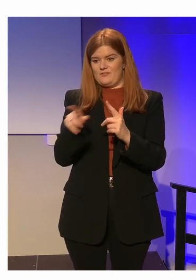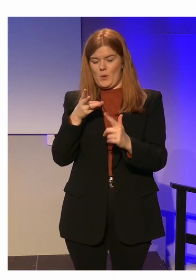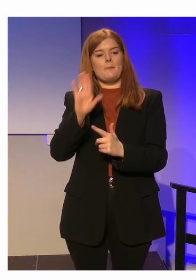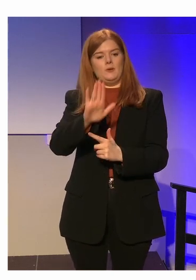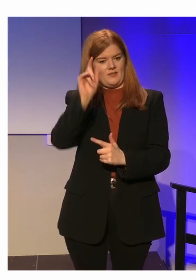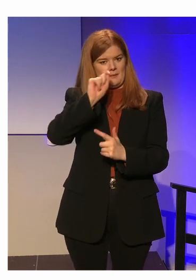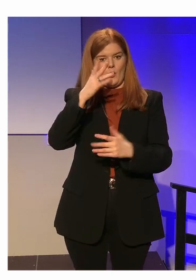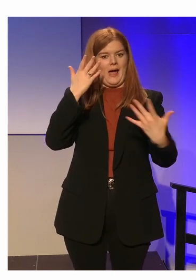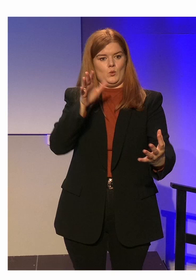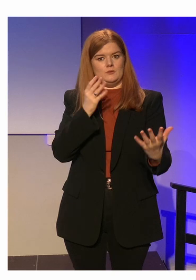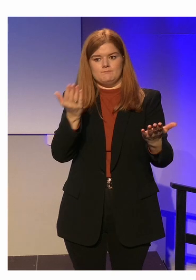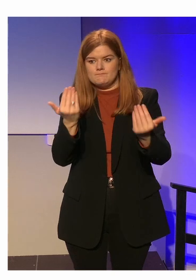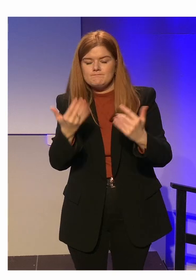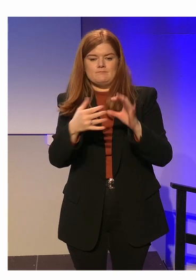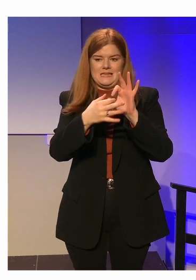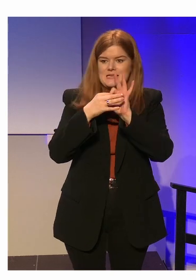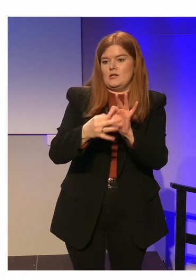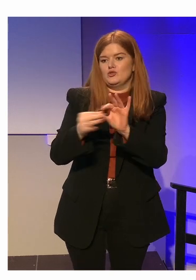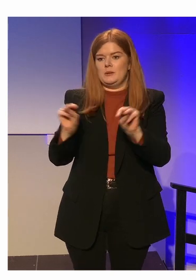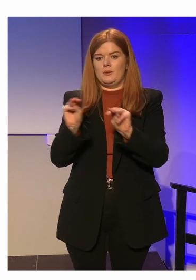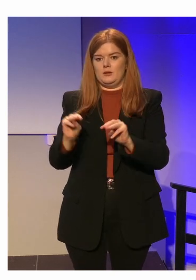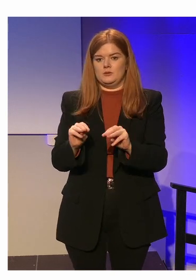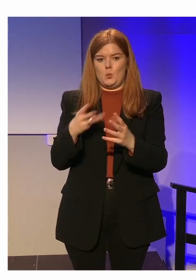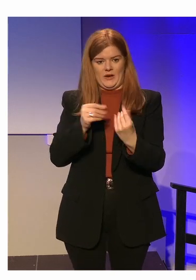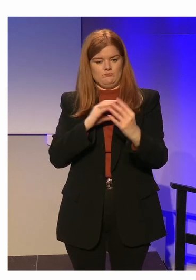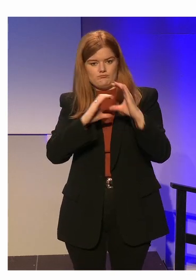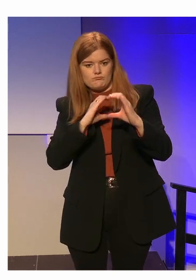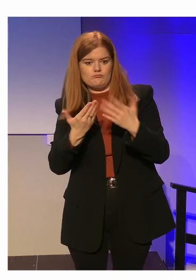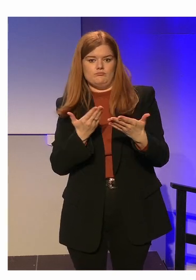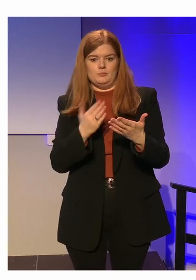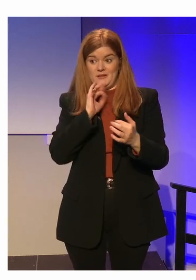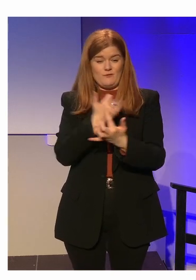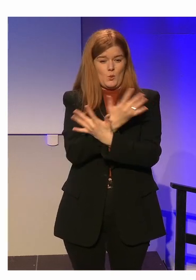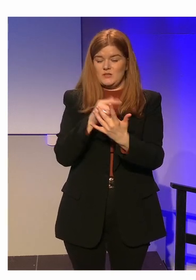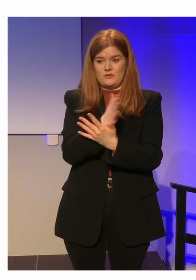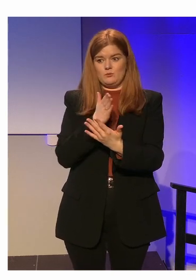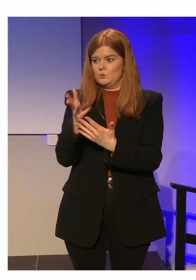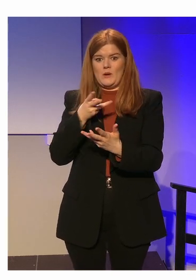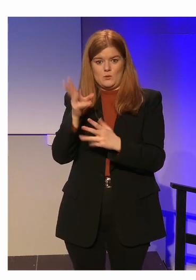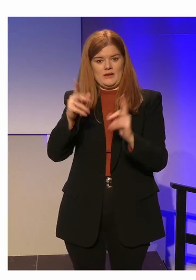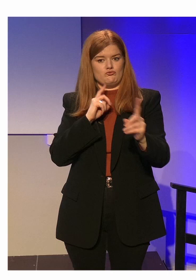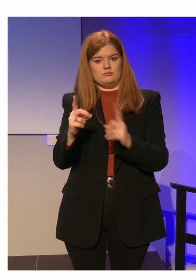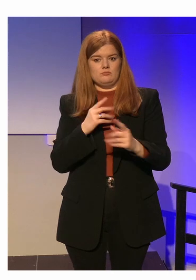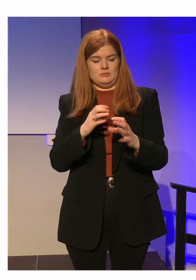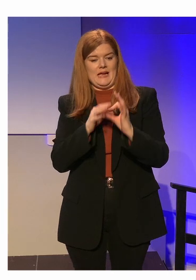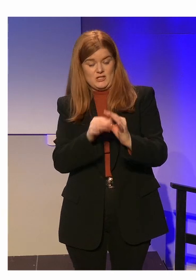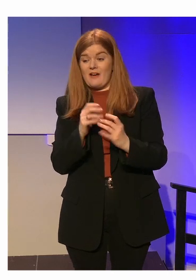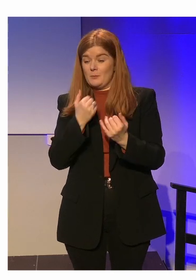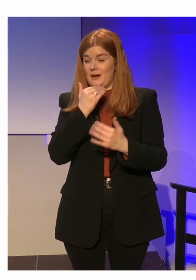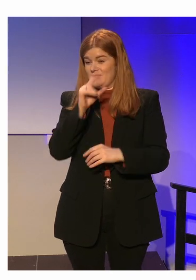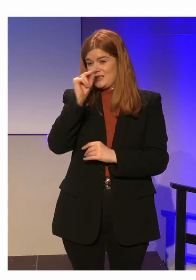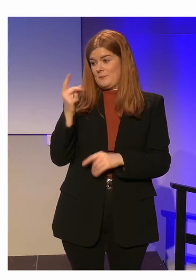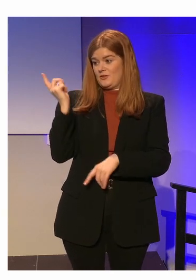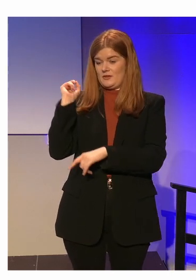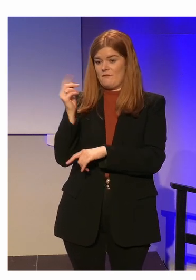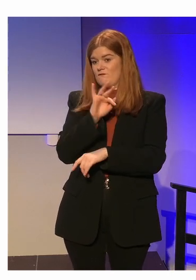about engaging people as you are speaking with them. So there's multiple means of engagement, and we'll have a lot of concrete examples of that